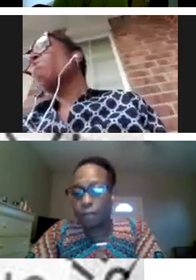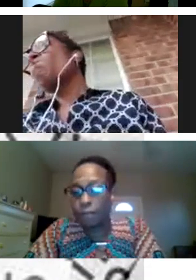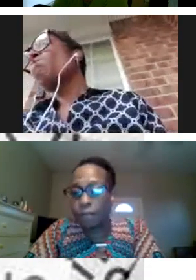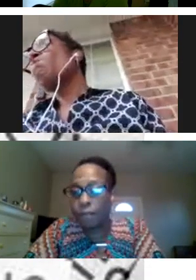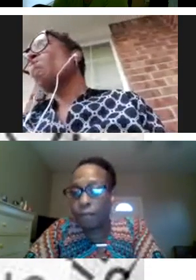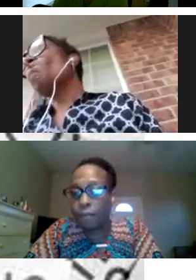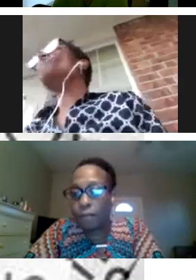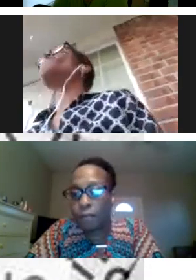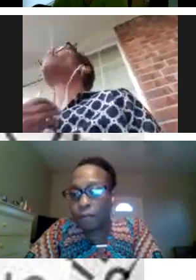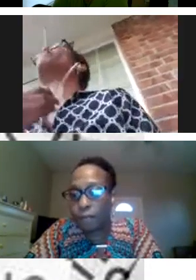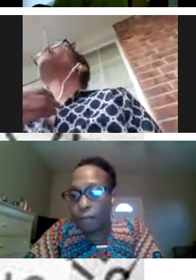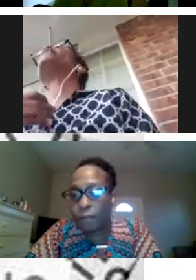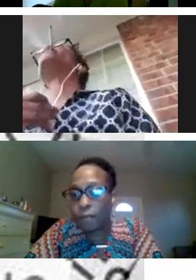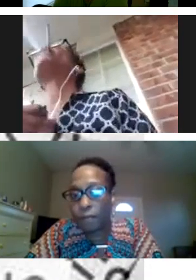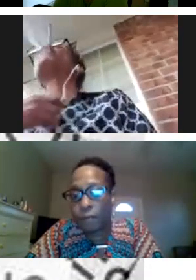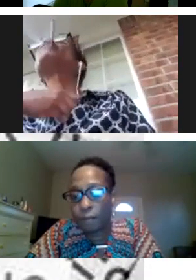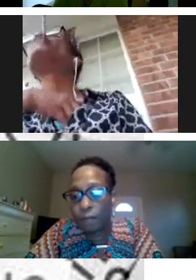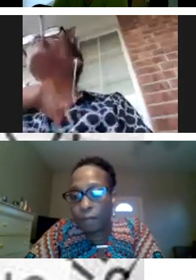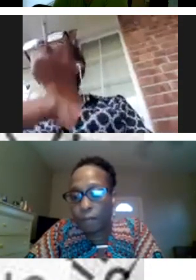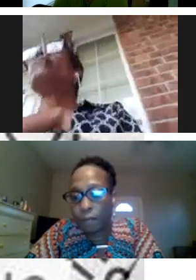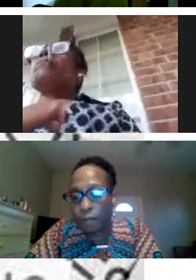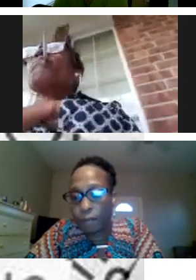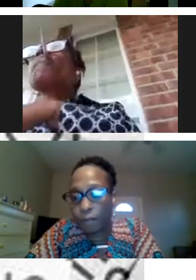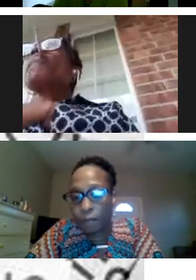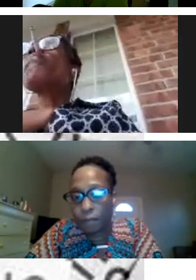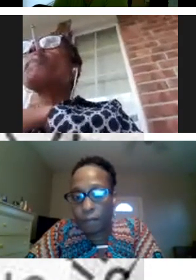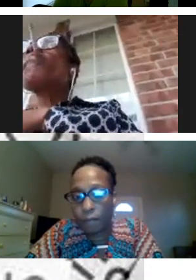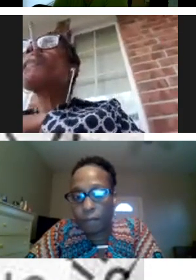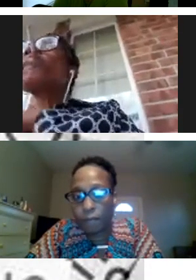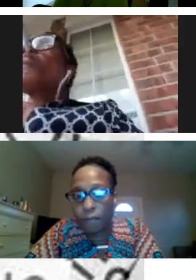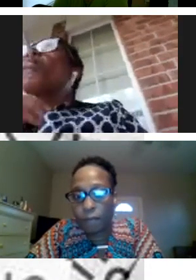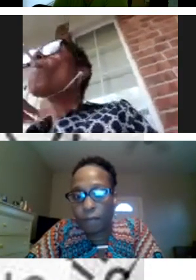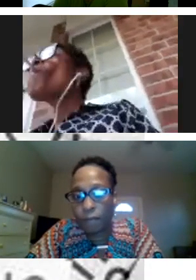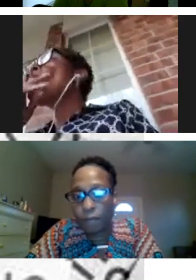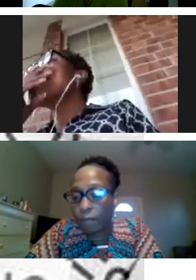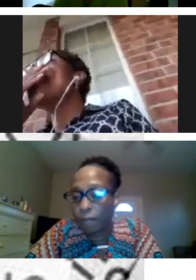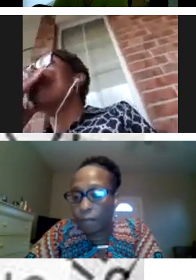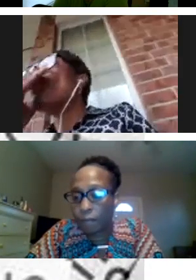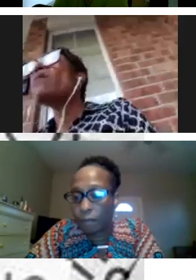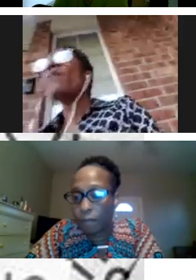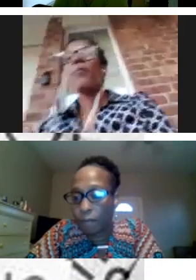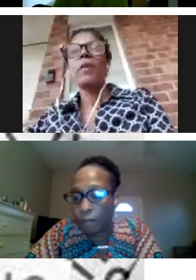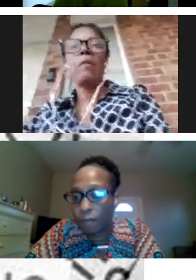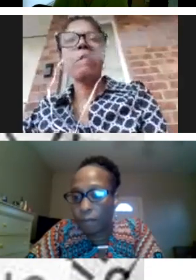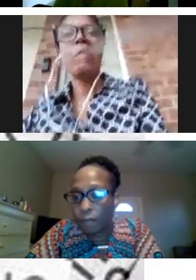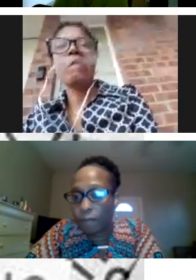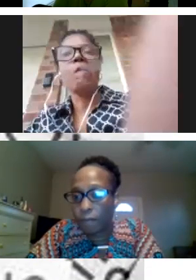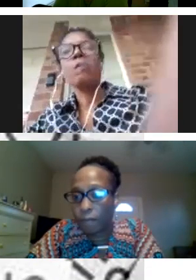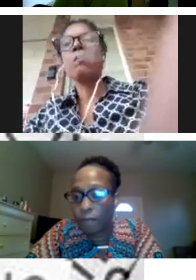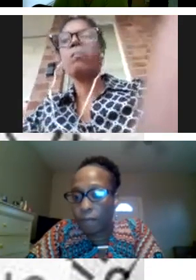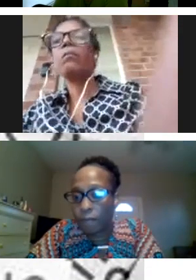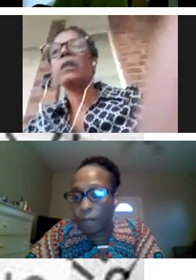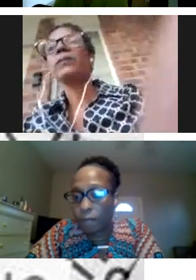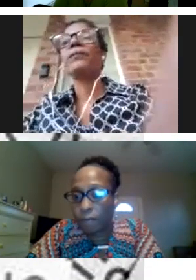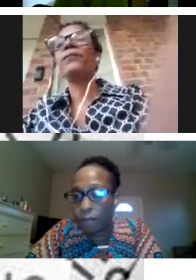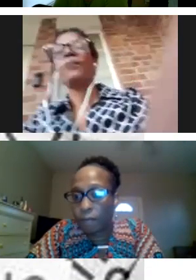wondering whether or not whether or not it was good to go to town halls. I think maybe that's what you guys were talking about as far as forums. So am